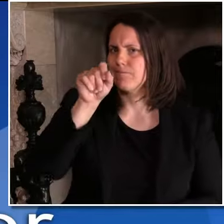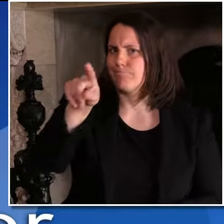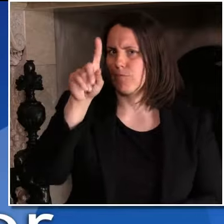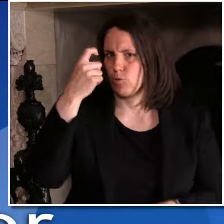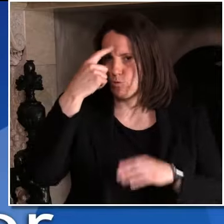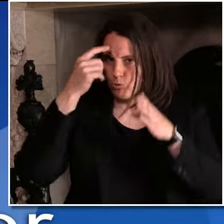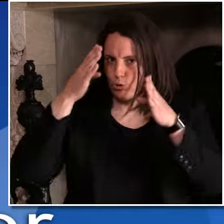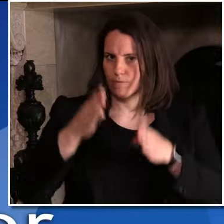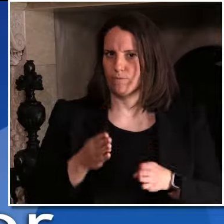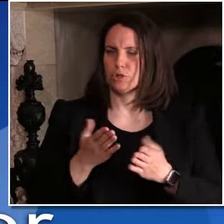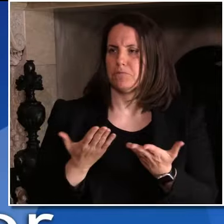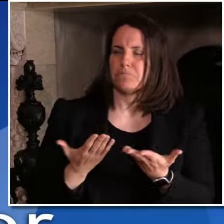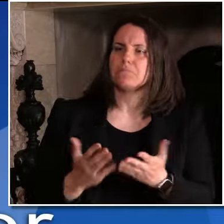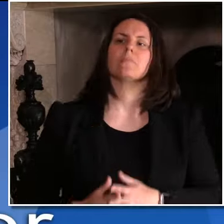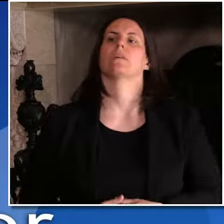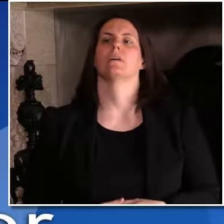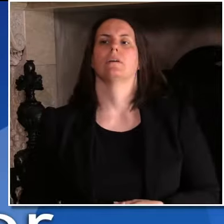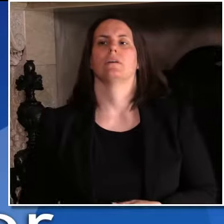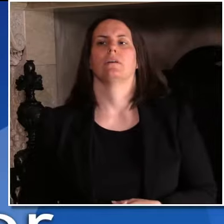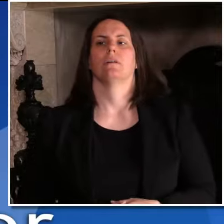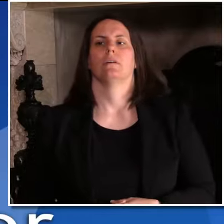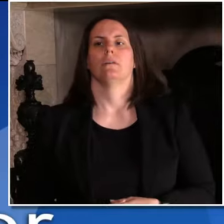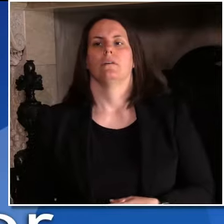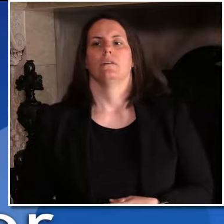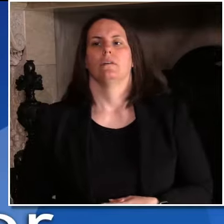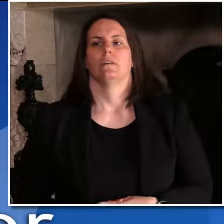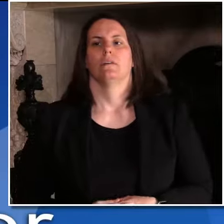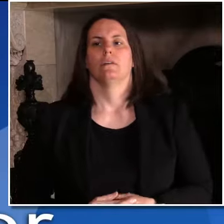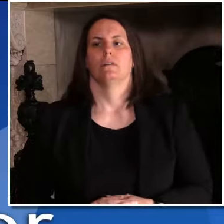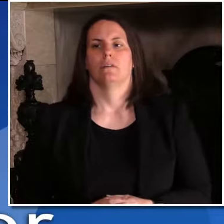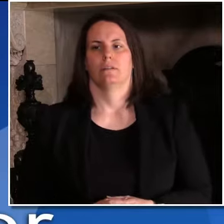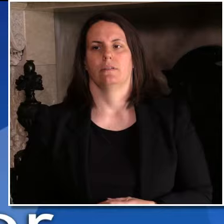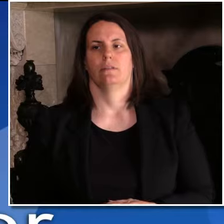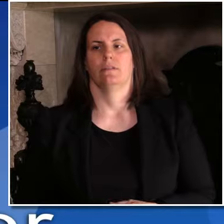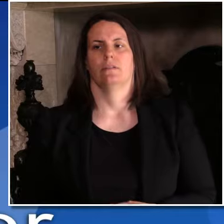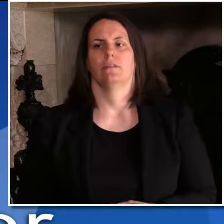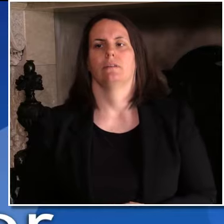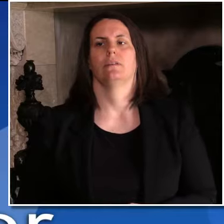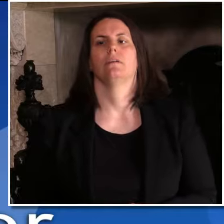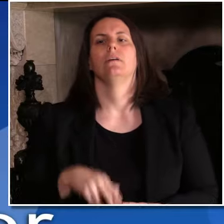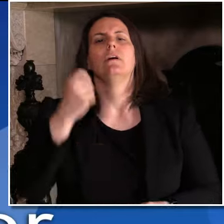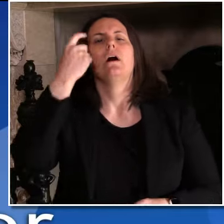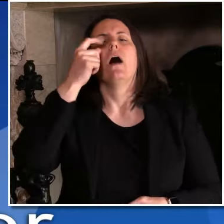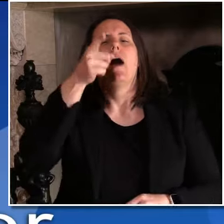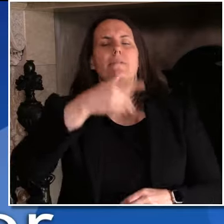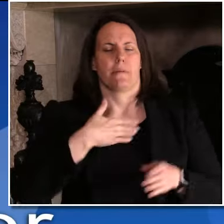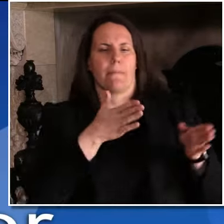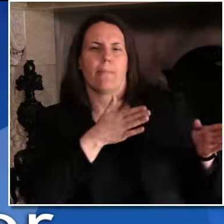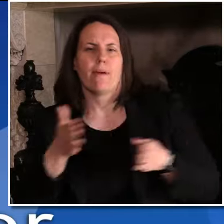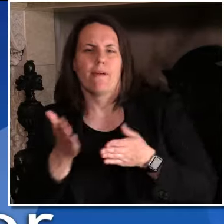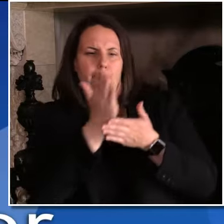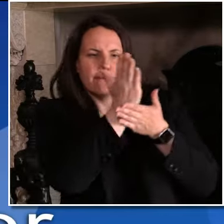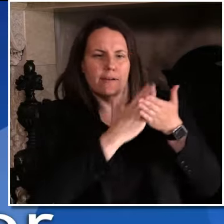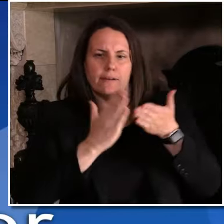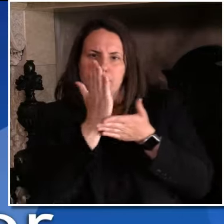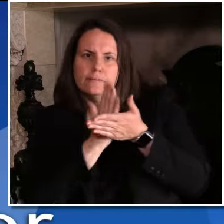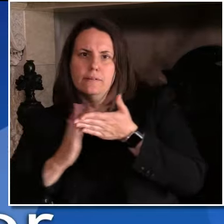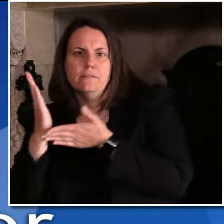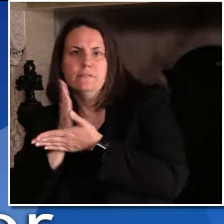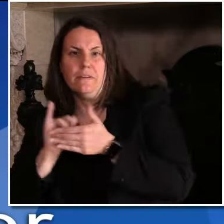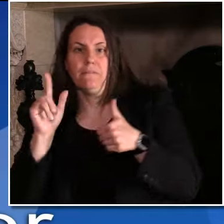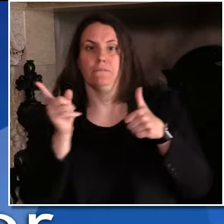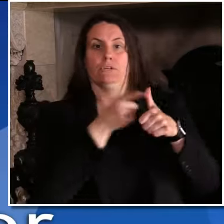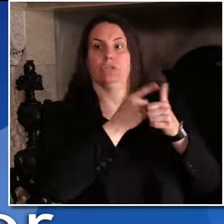the phase one of the Badger Bounce Back Plan allows K through 12 schools to